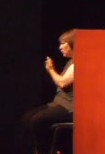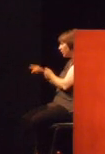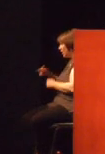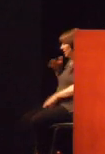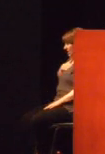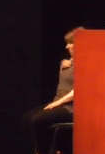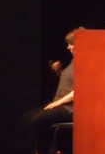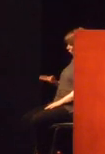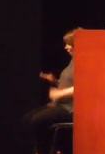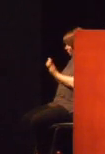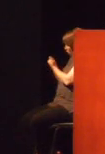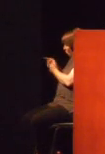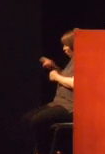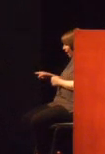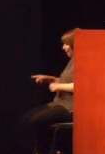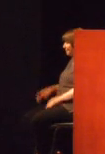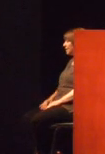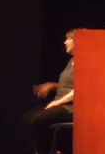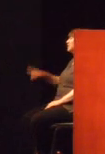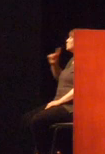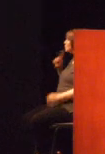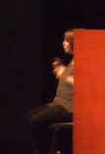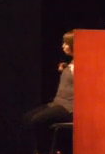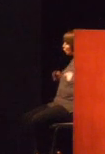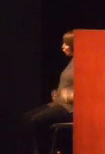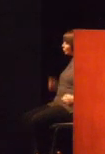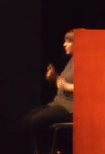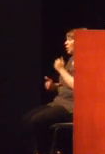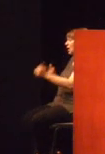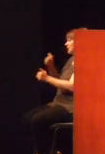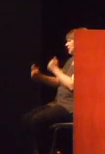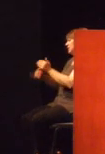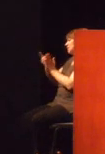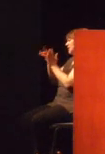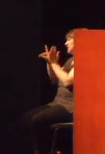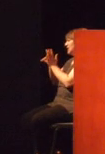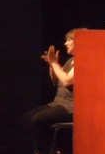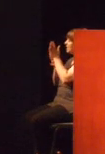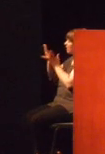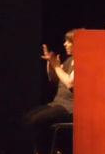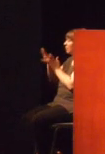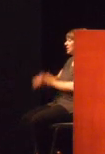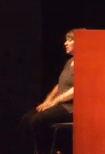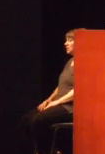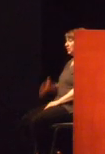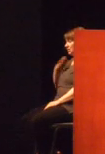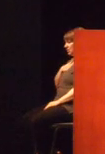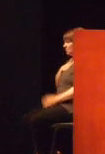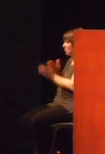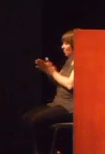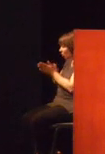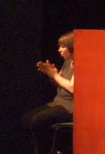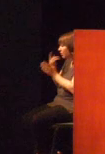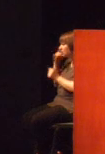support my students in this very human process of identity development. And so my motivation for continuing to work through